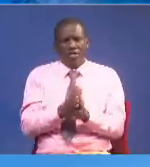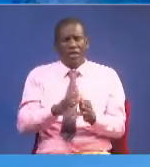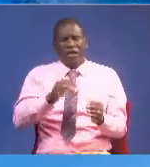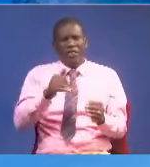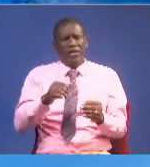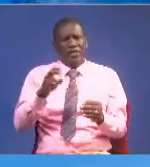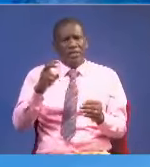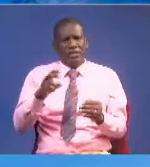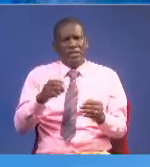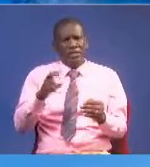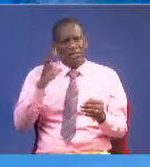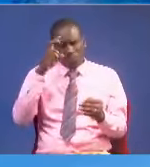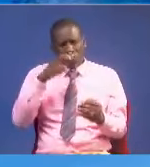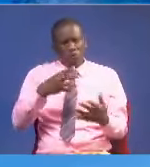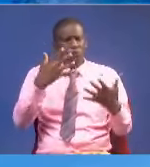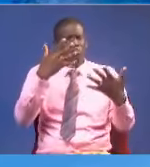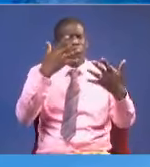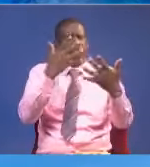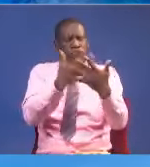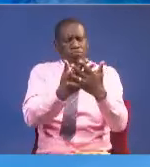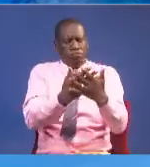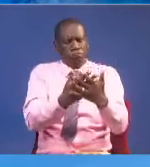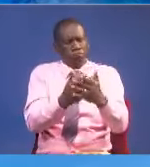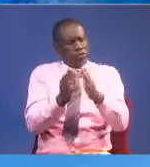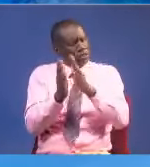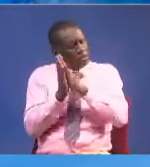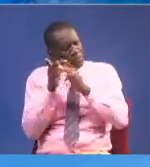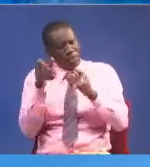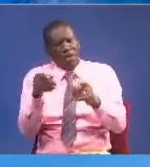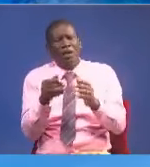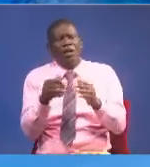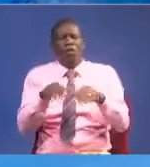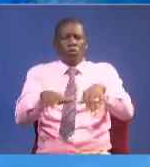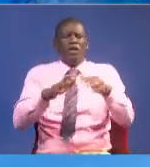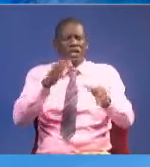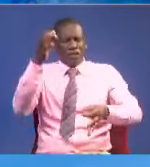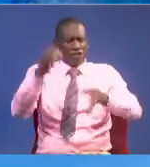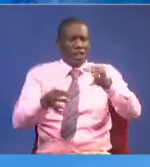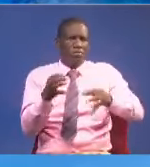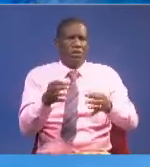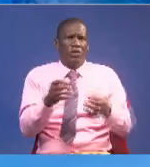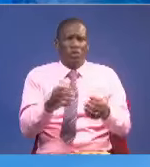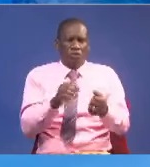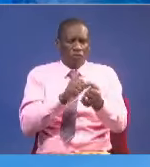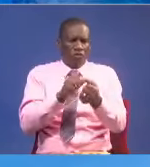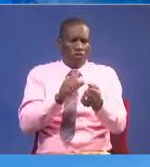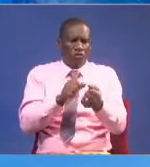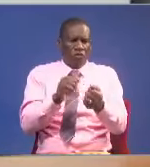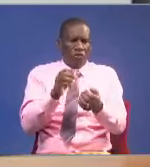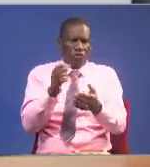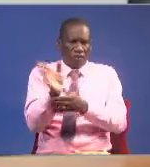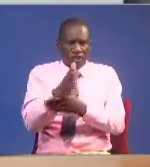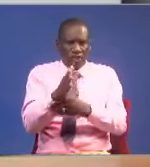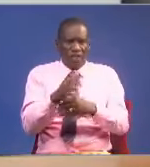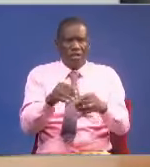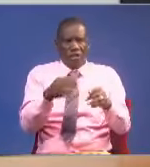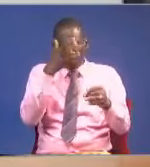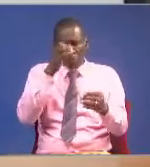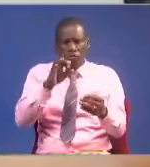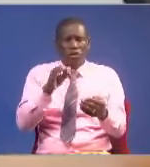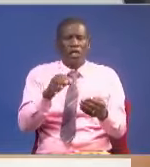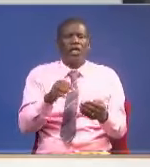will spend the night in remand pending their sentencing Thursday after their request for bail was denied. The